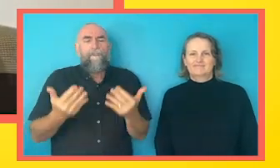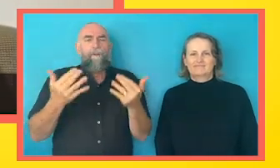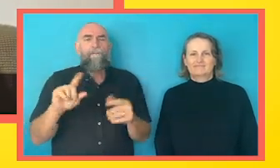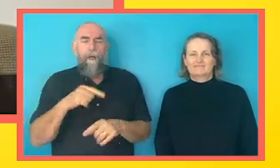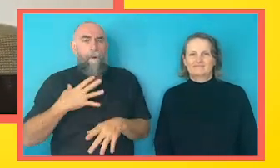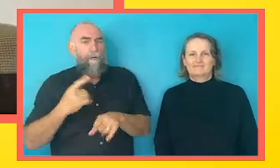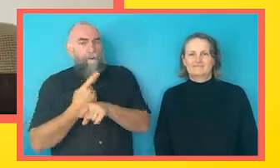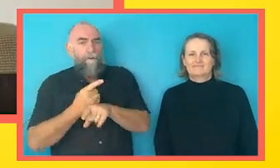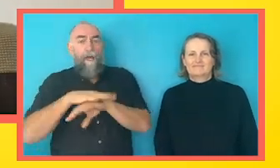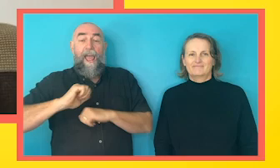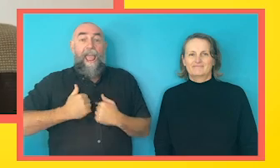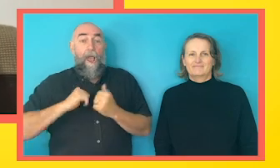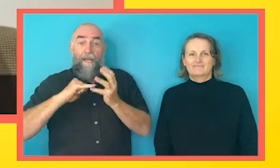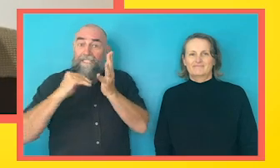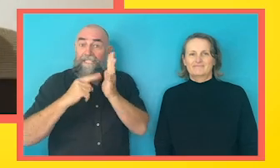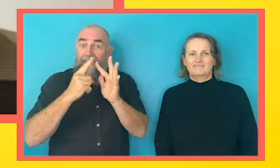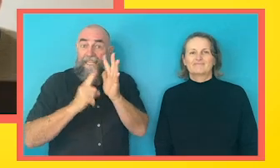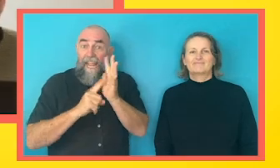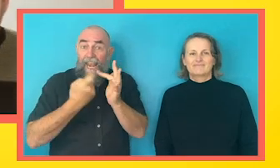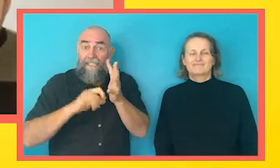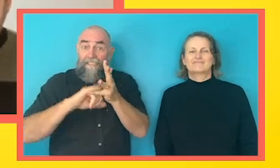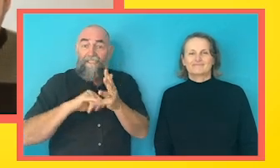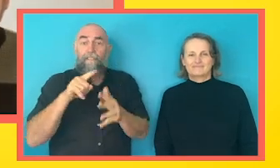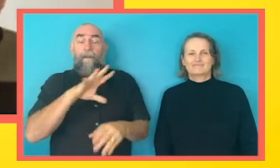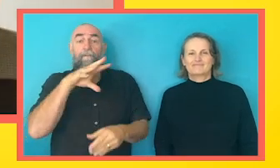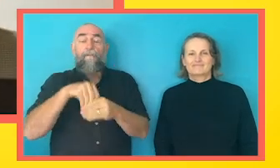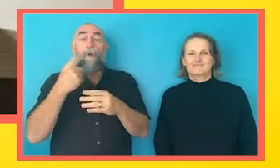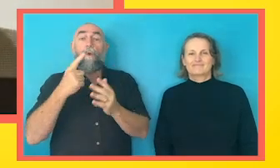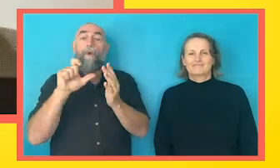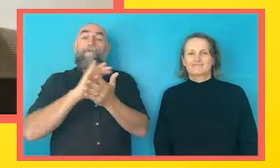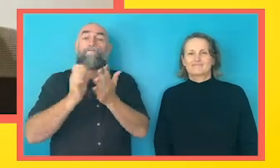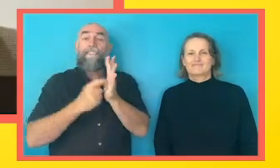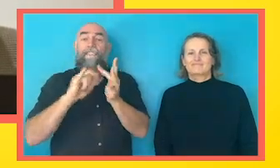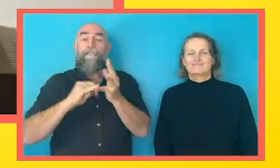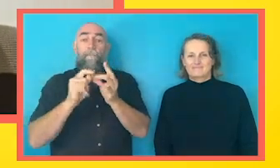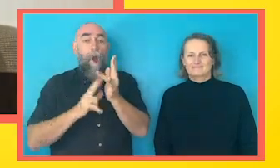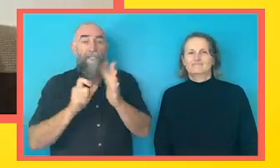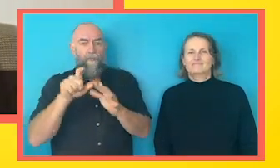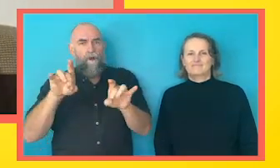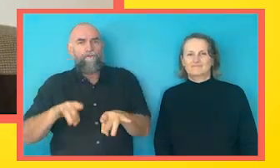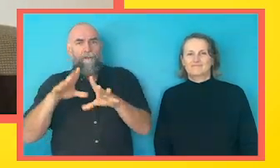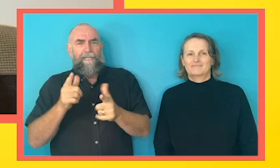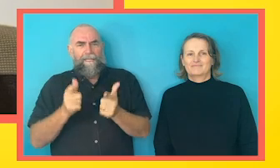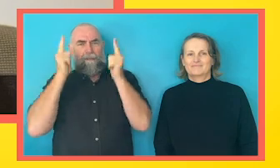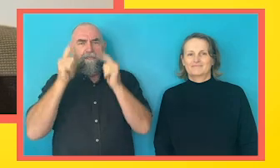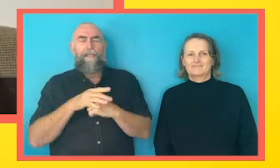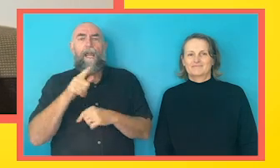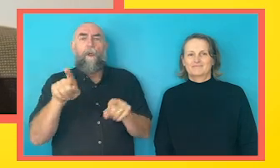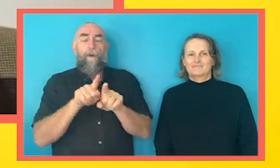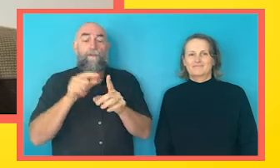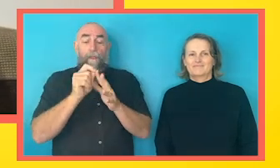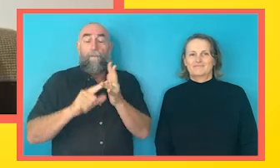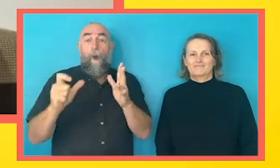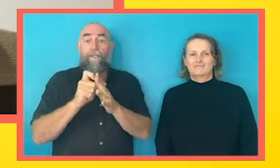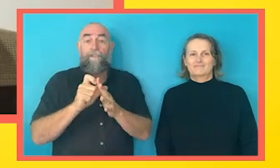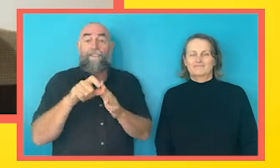worth mentioning, our Steelers, led by Chris Bond as the Australian captain, but also the pod's one and only